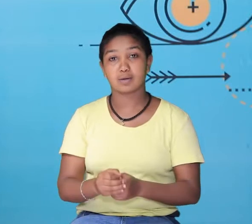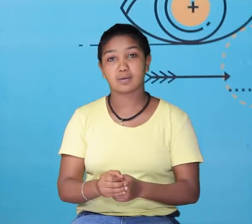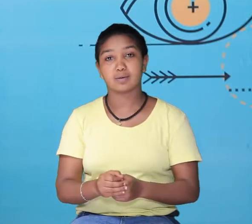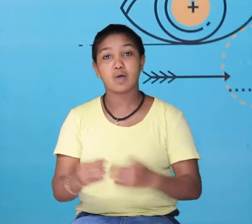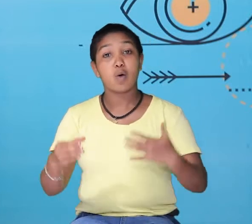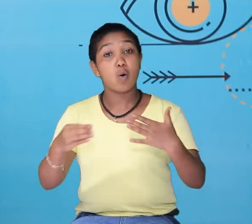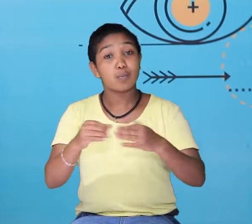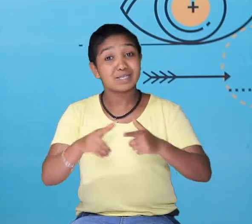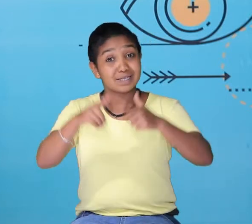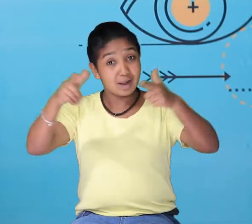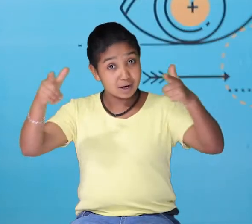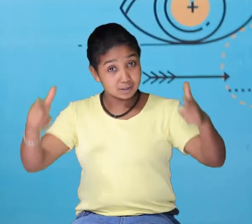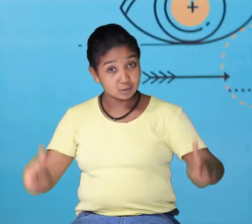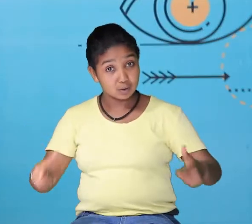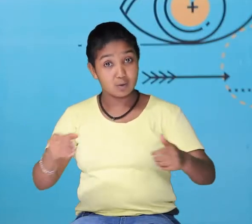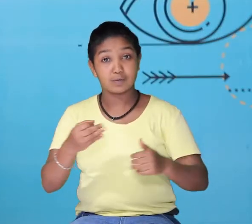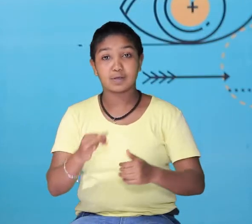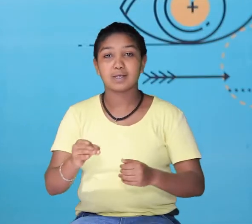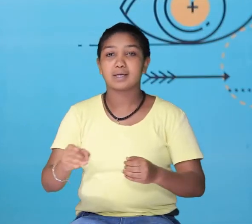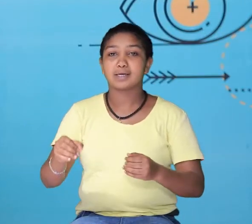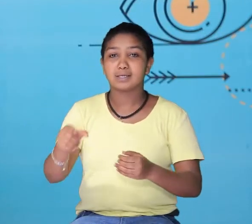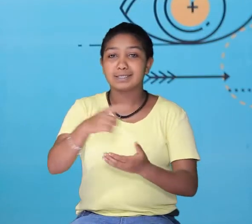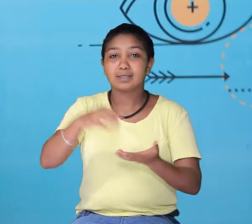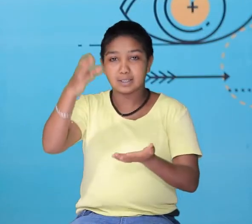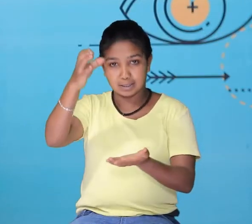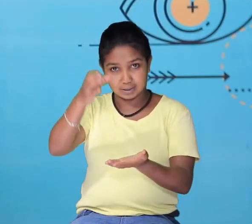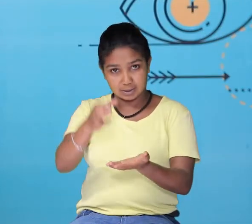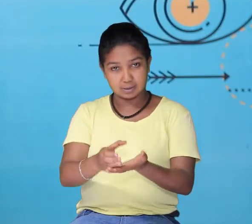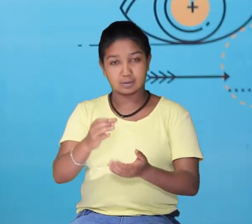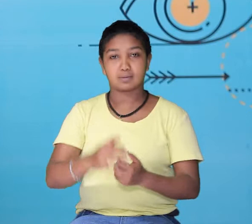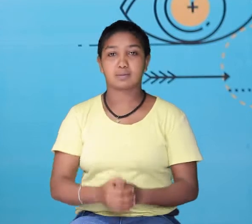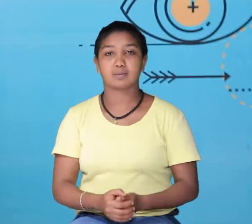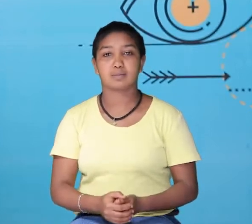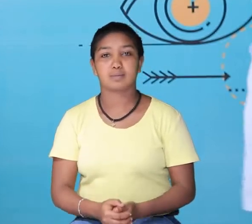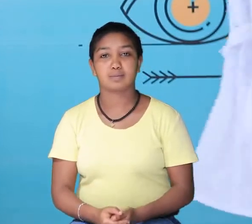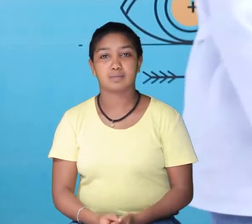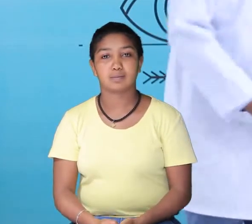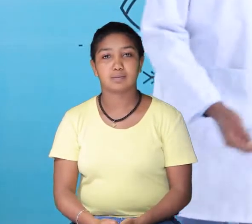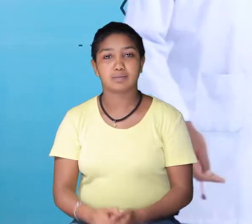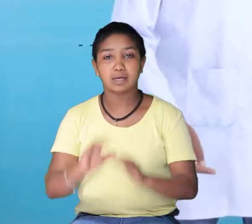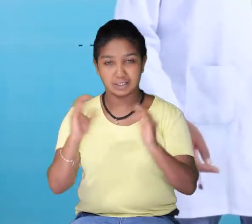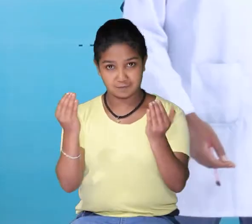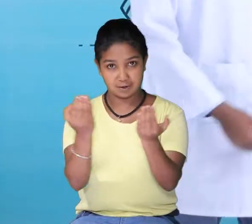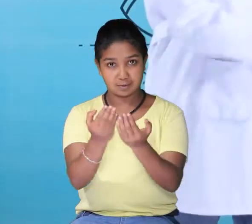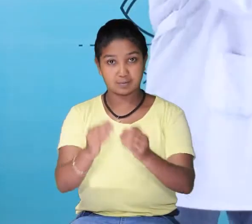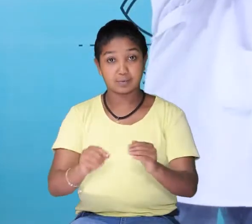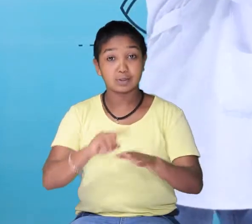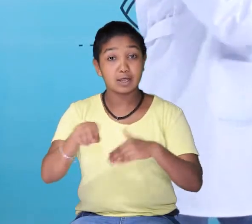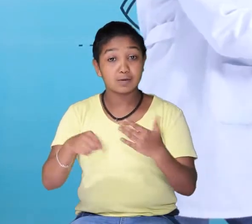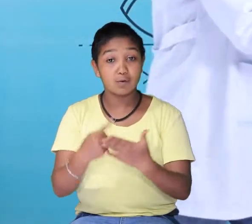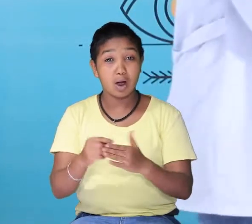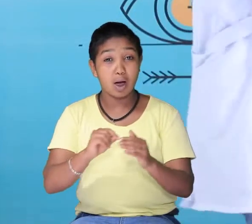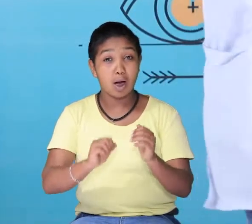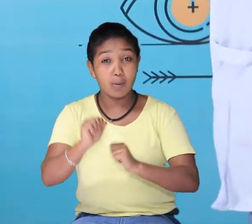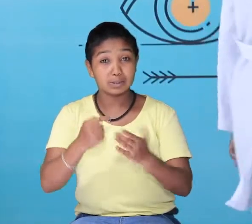is larger than the moment of inertia of a disk, larger than the moment of inertia of sphere. Therefore,